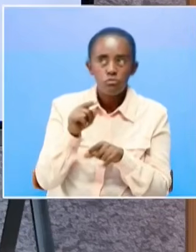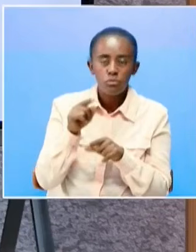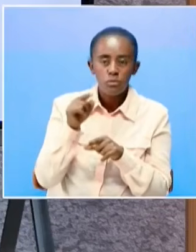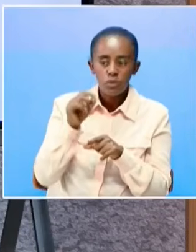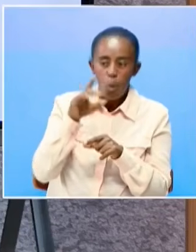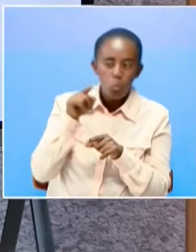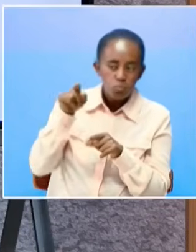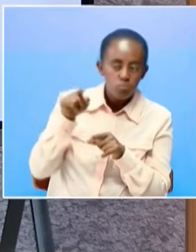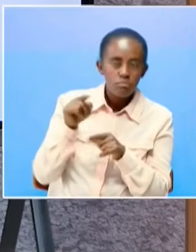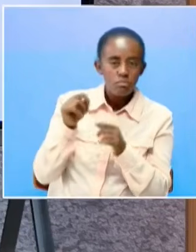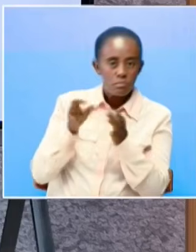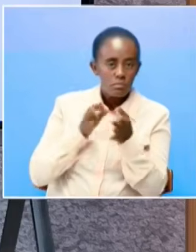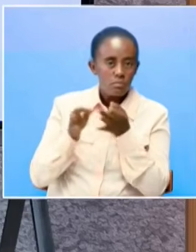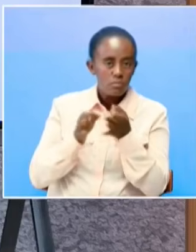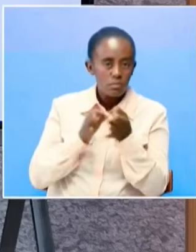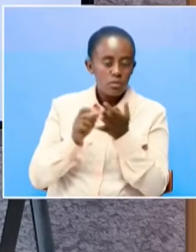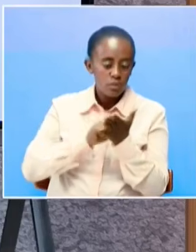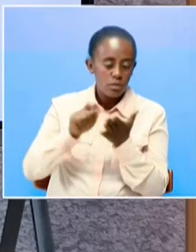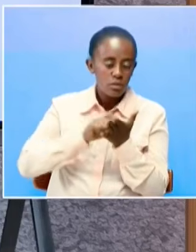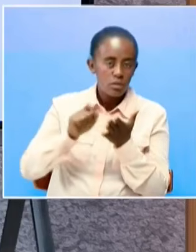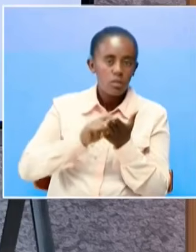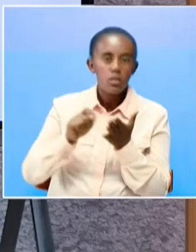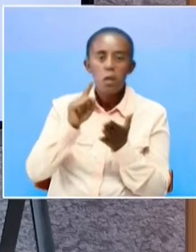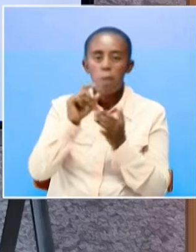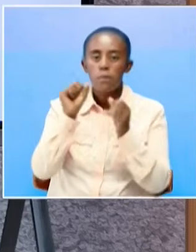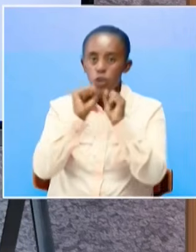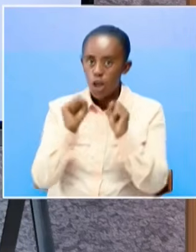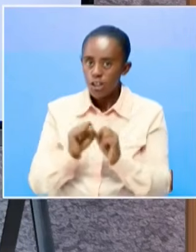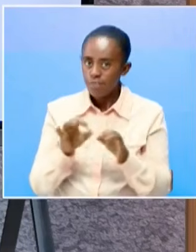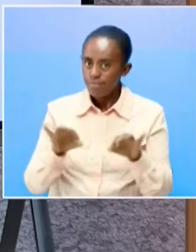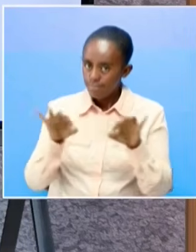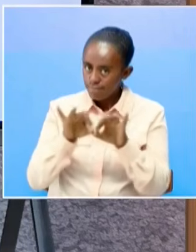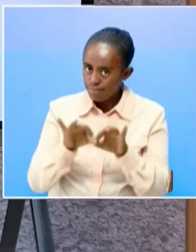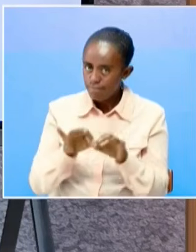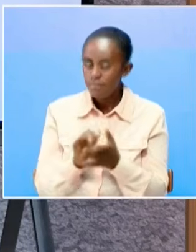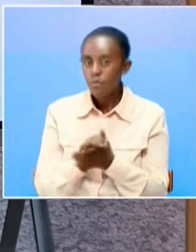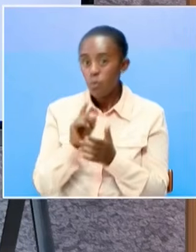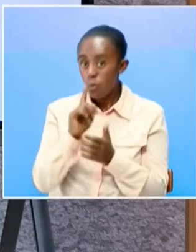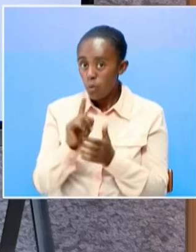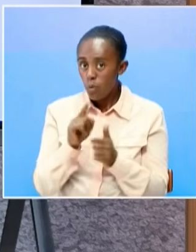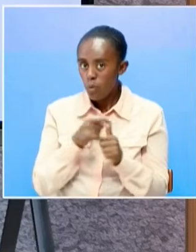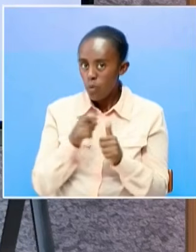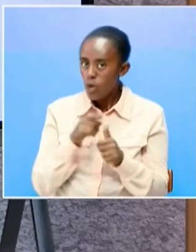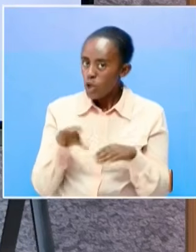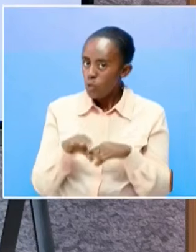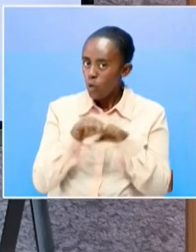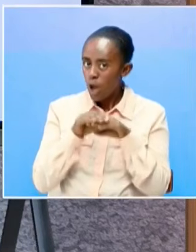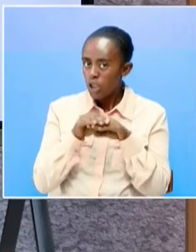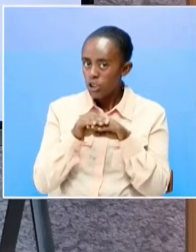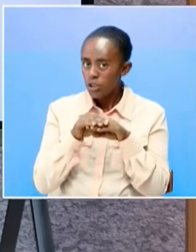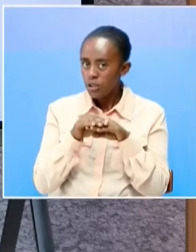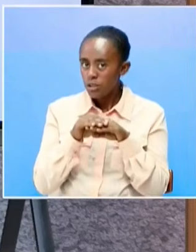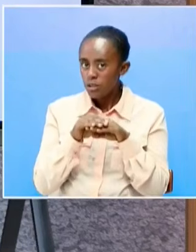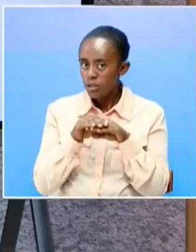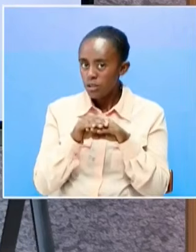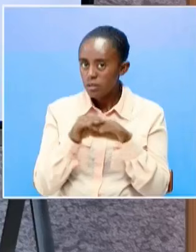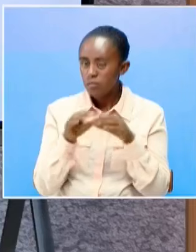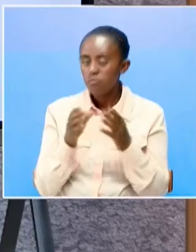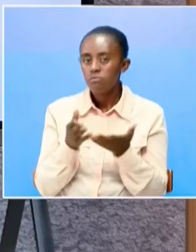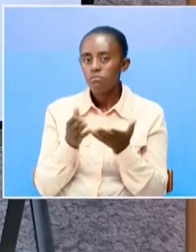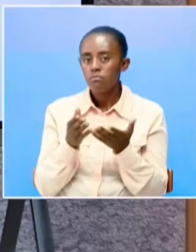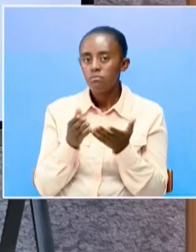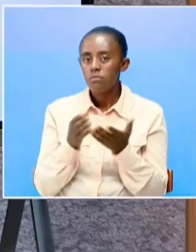life history, we have to use some structures. That's one is. Introduction should be there. You have to